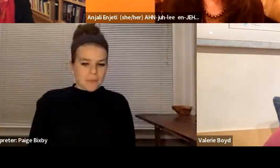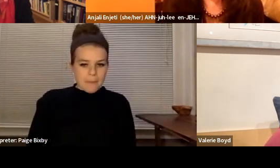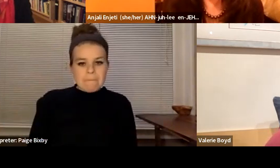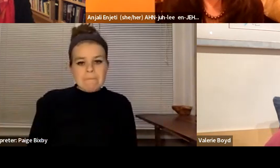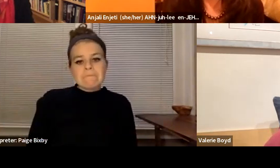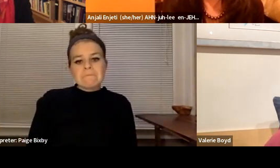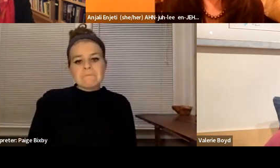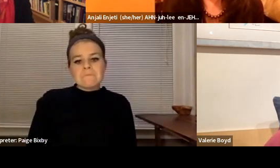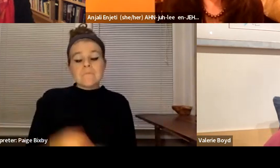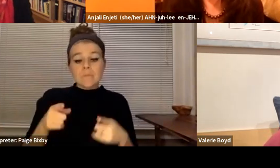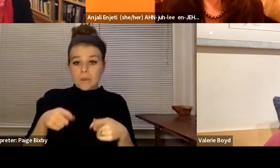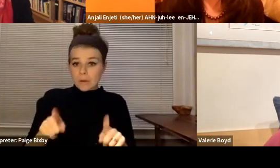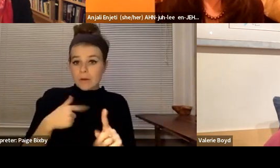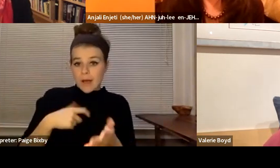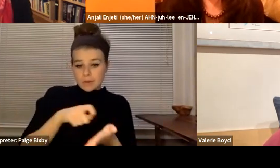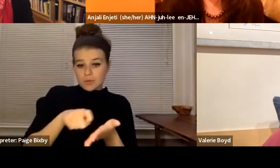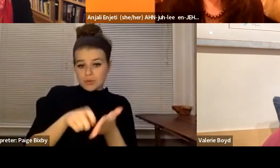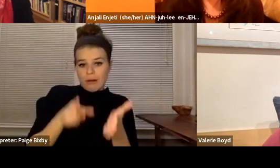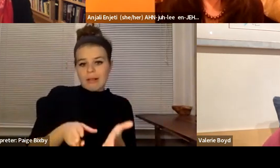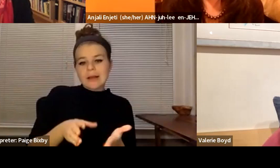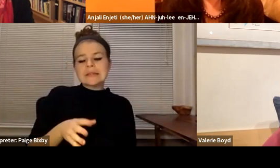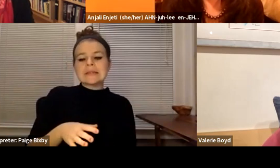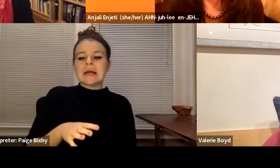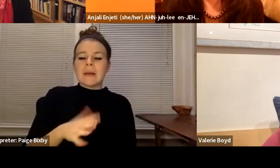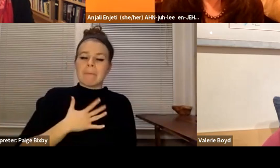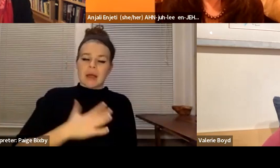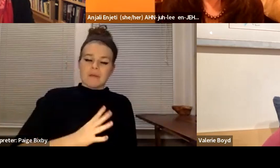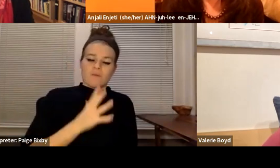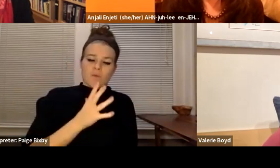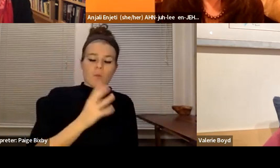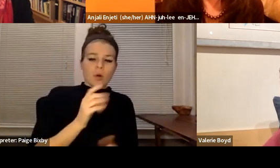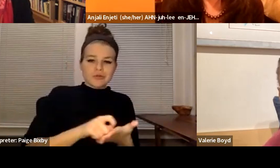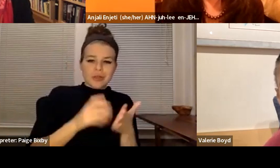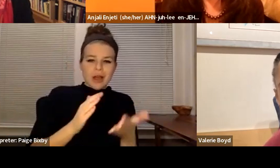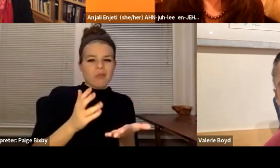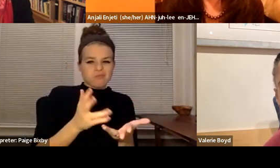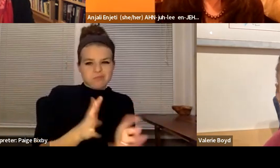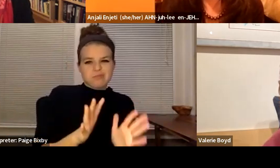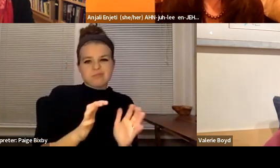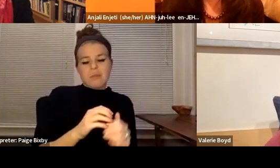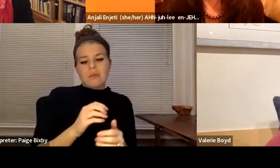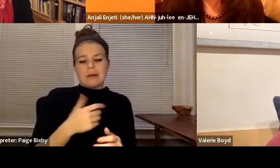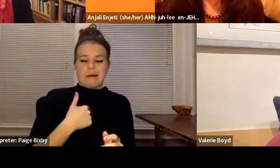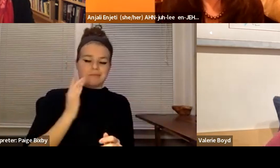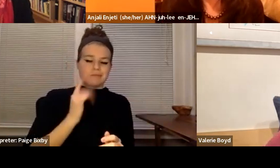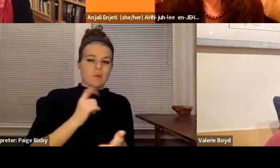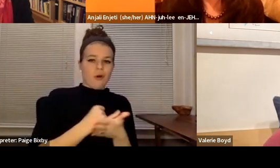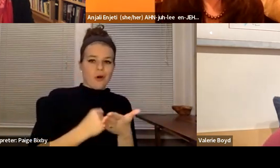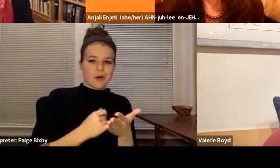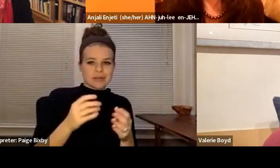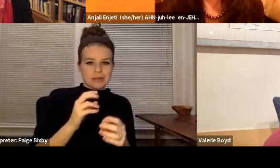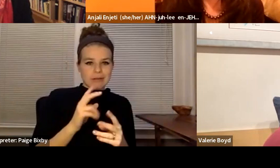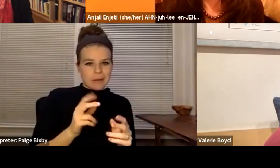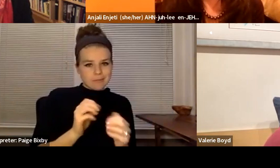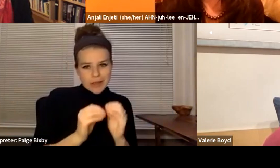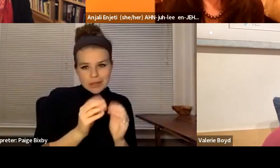my journalism career, I sort of ended my formal journalism career as arts editor at the Atlanta Journal-Constitution. So that